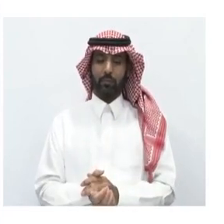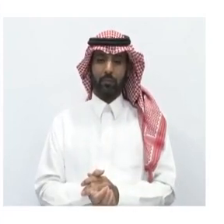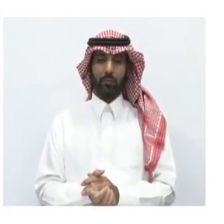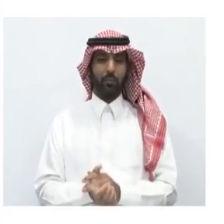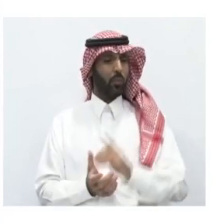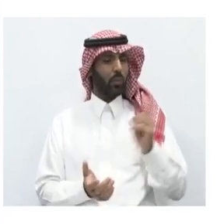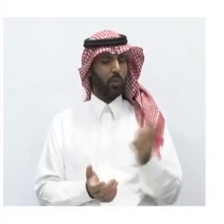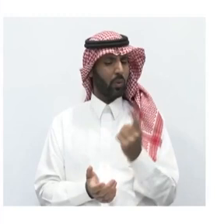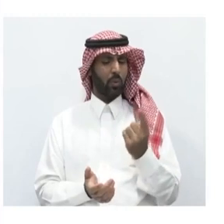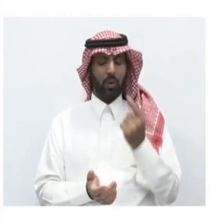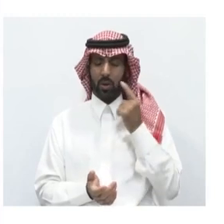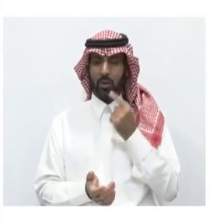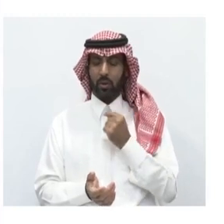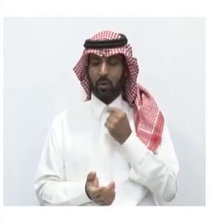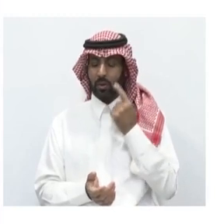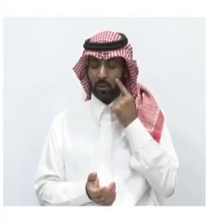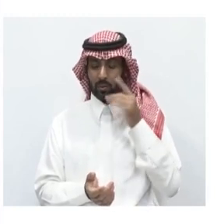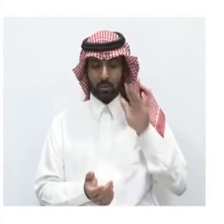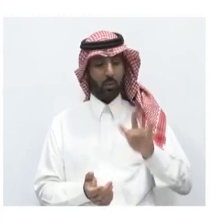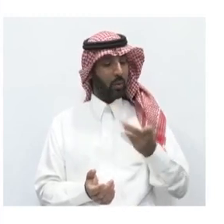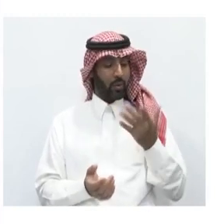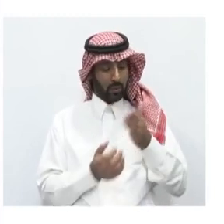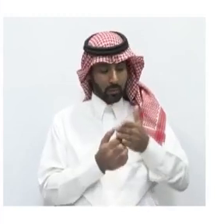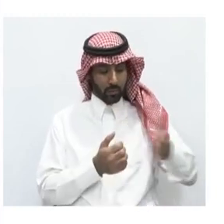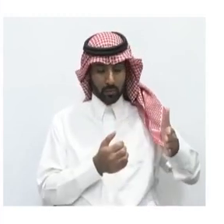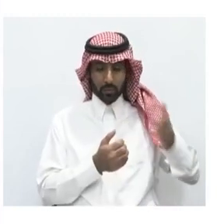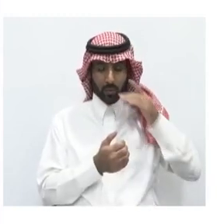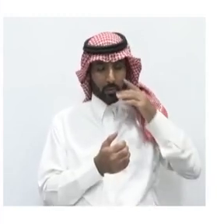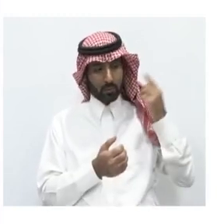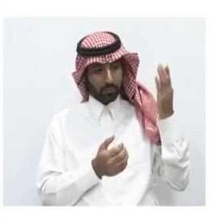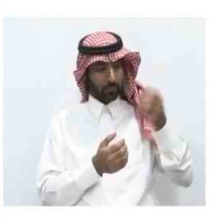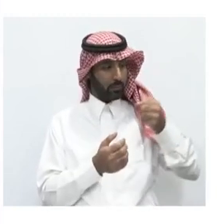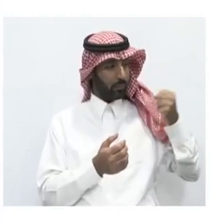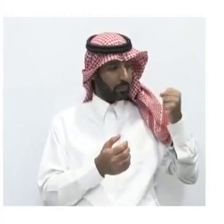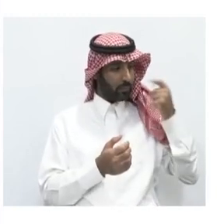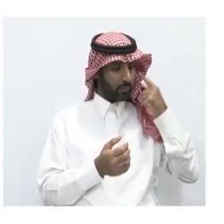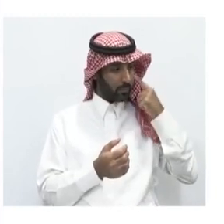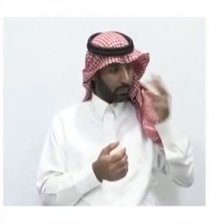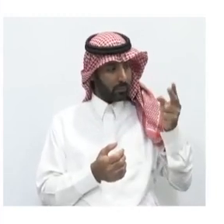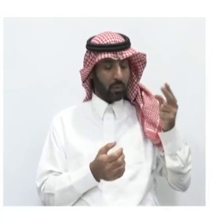do you like to sit, by a window or on the aisle? Where do you